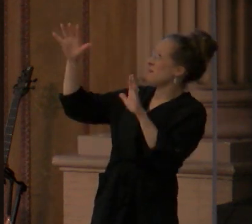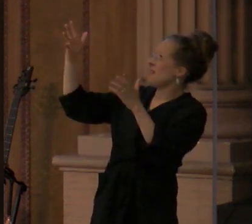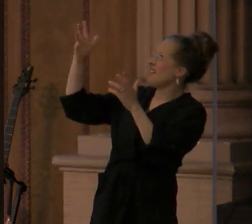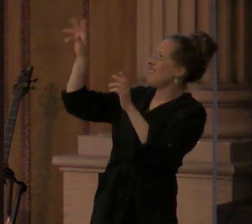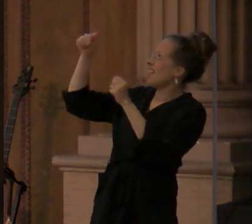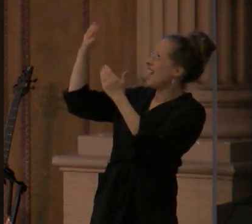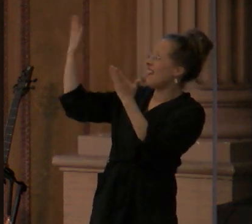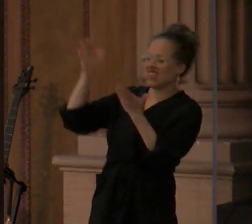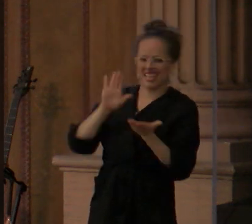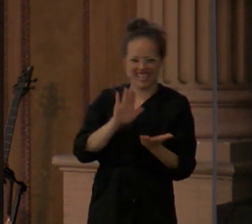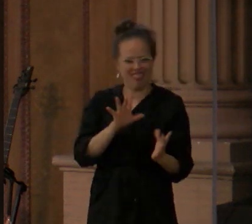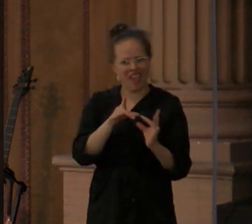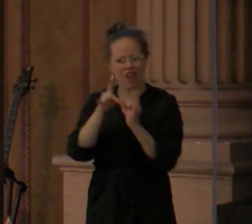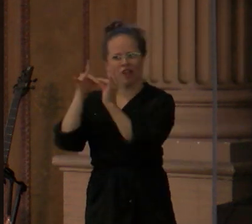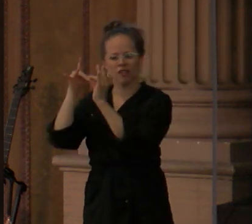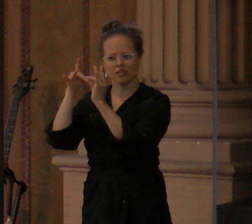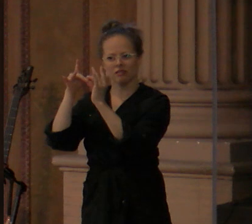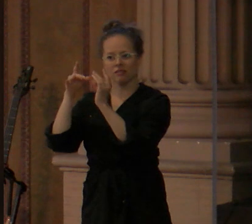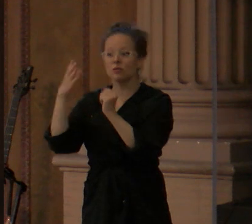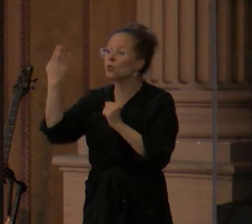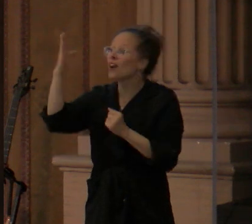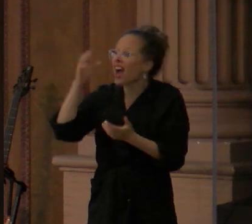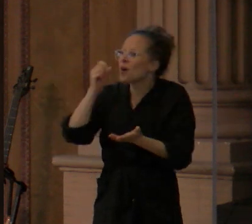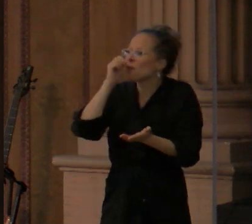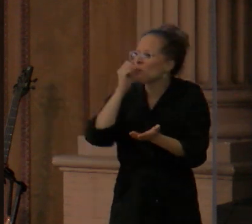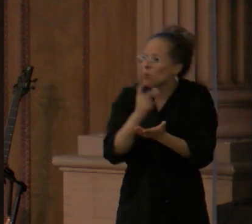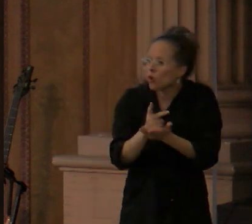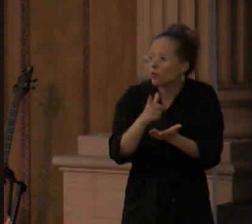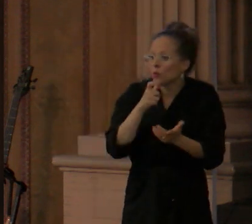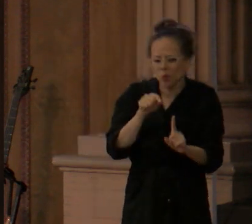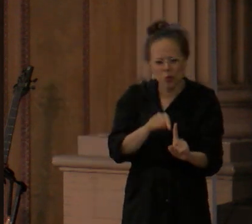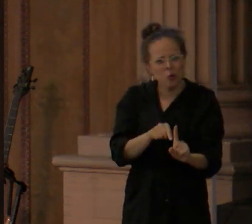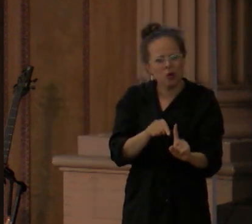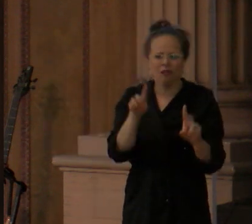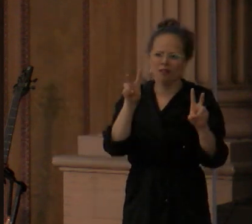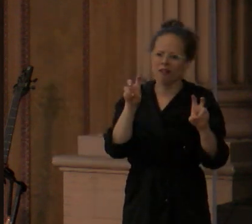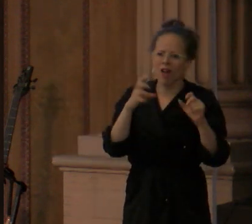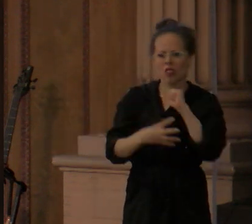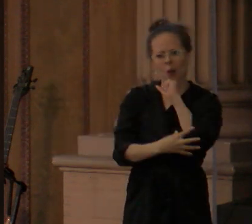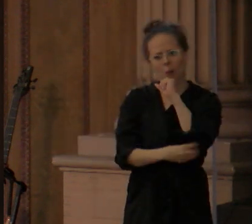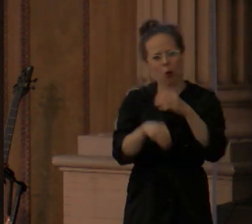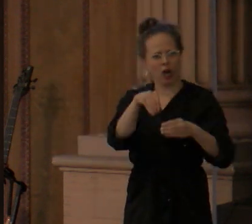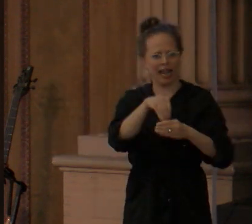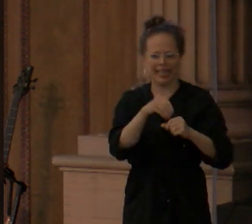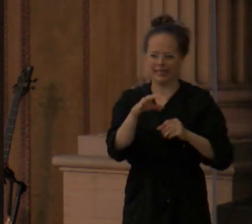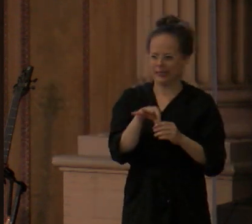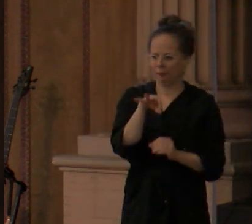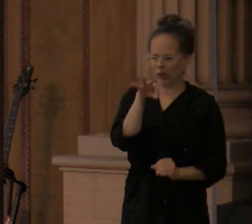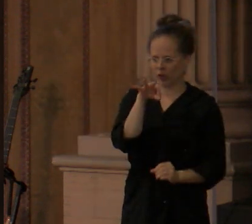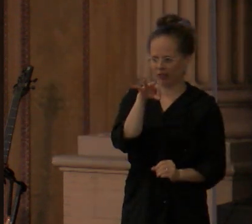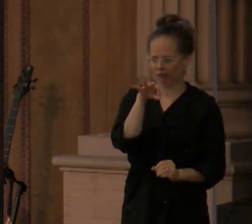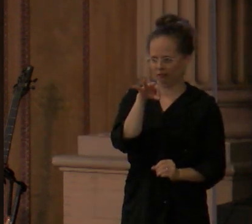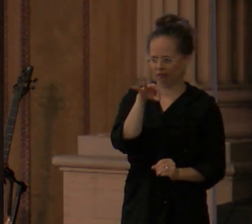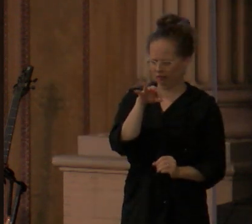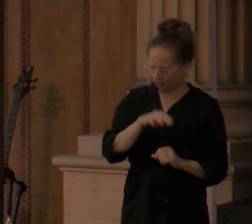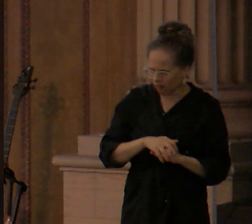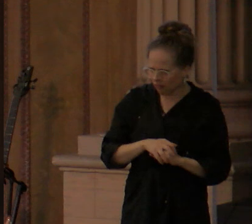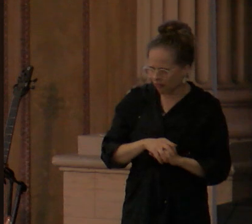So God approves of the poor in spirit. Blessed are